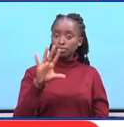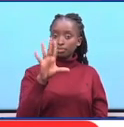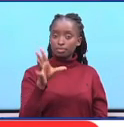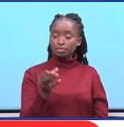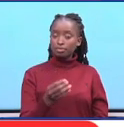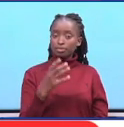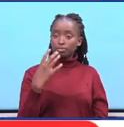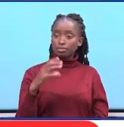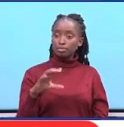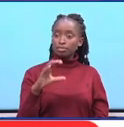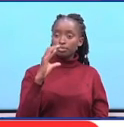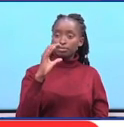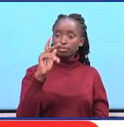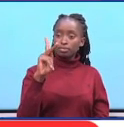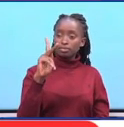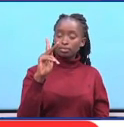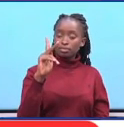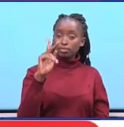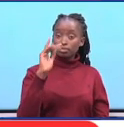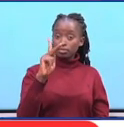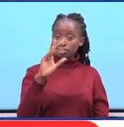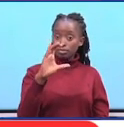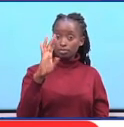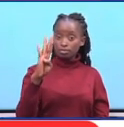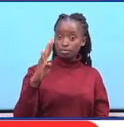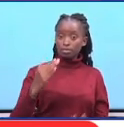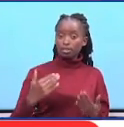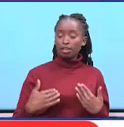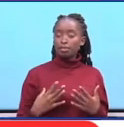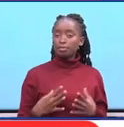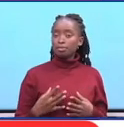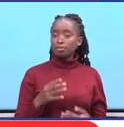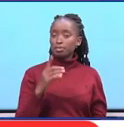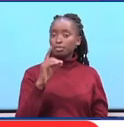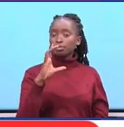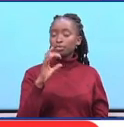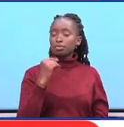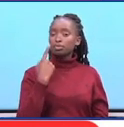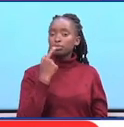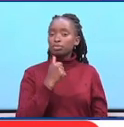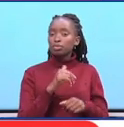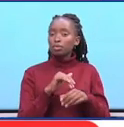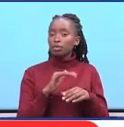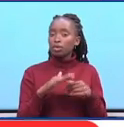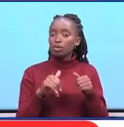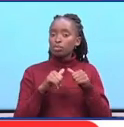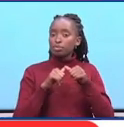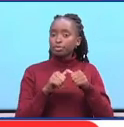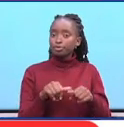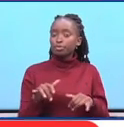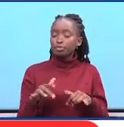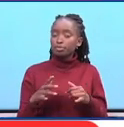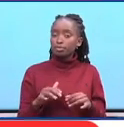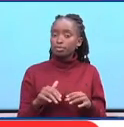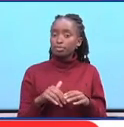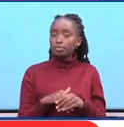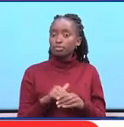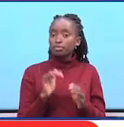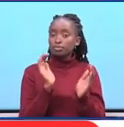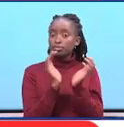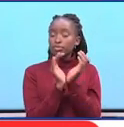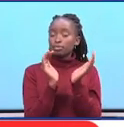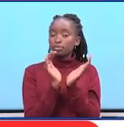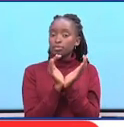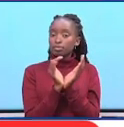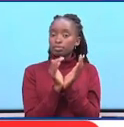champions KCB trounced Detectives DCI 3-0 in the ongoing Kenya National Volleyball Playoffs at the Kasarani Indoor